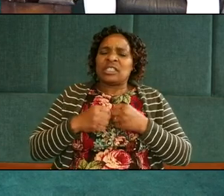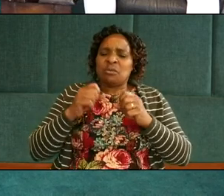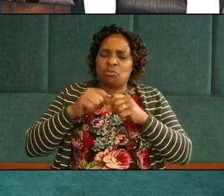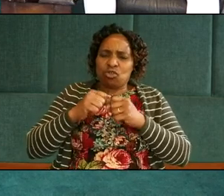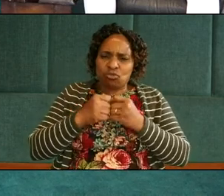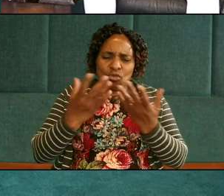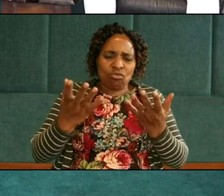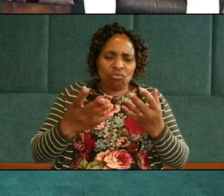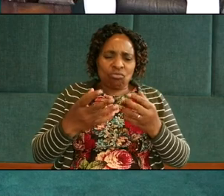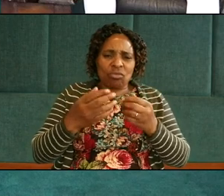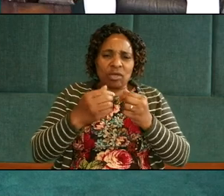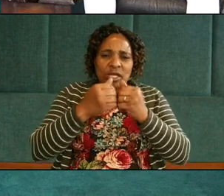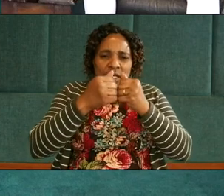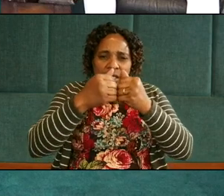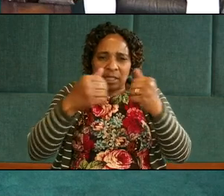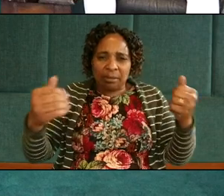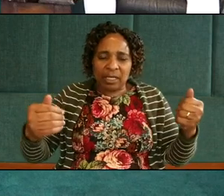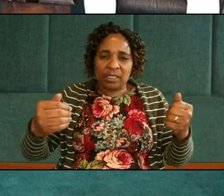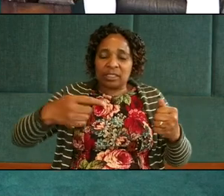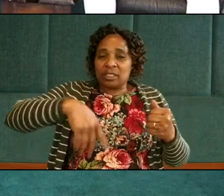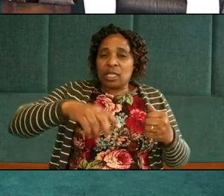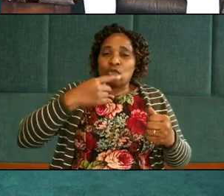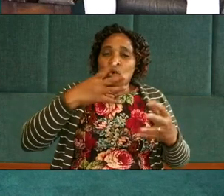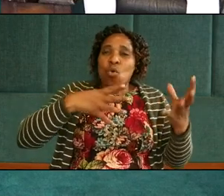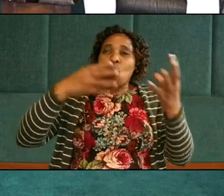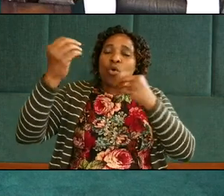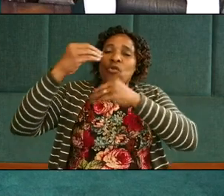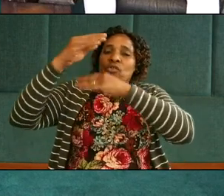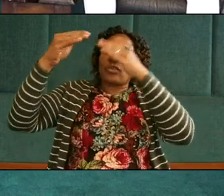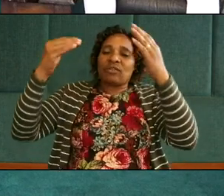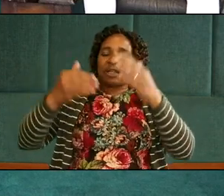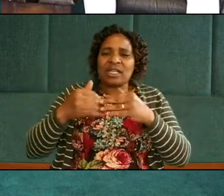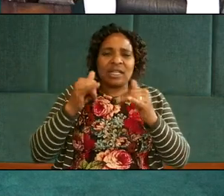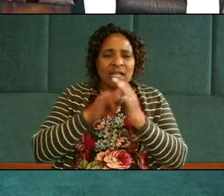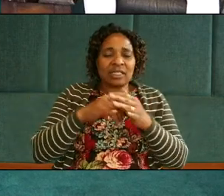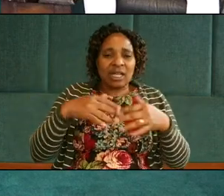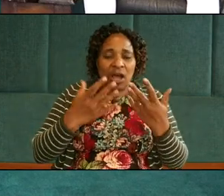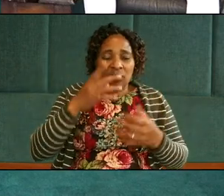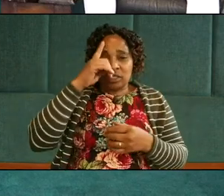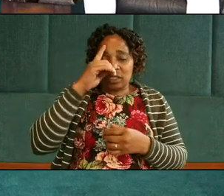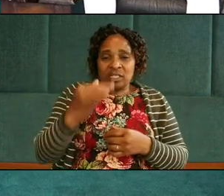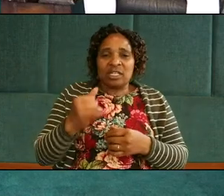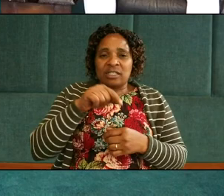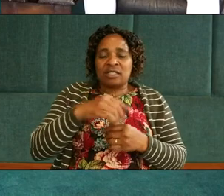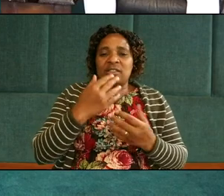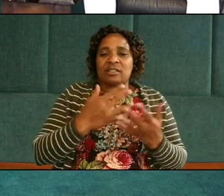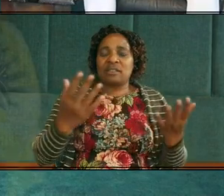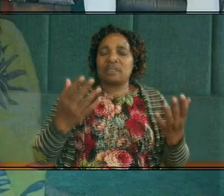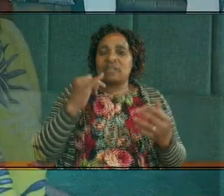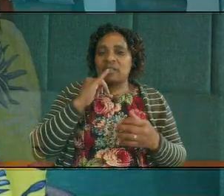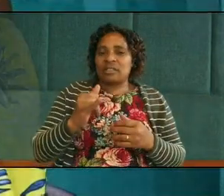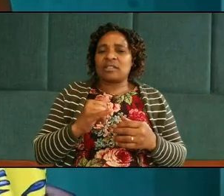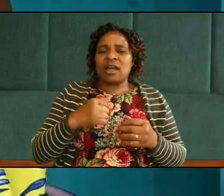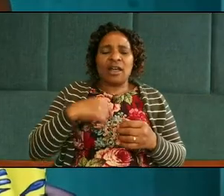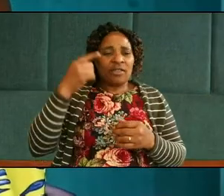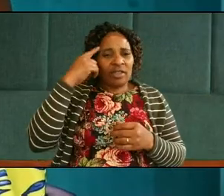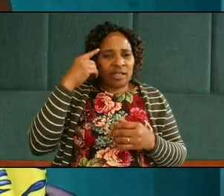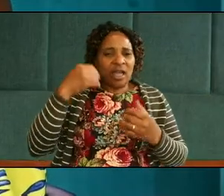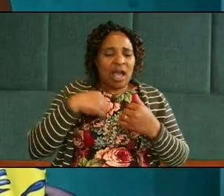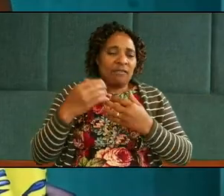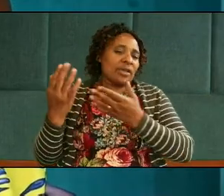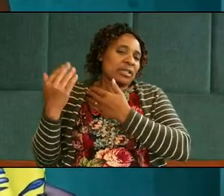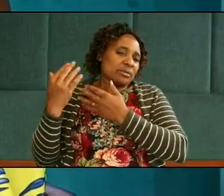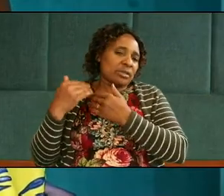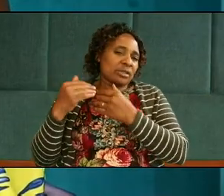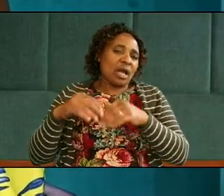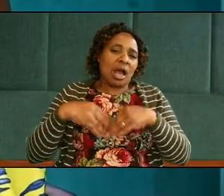distinguishes who goes to heaven and who does not. That's how serious this thing is. So I think we do have expectations